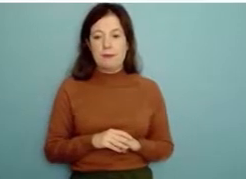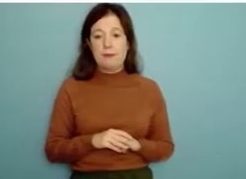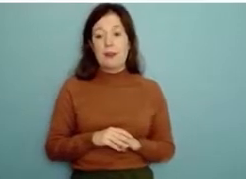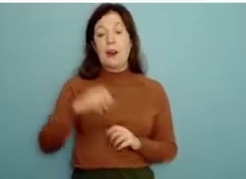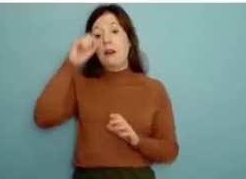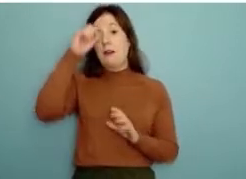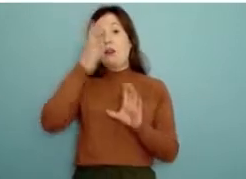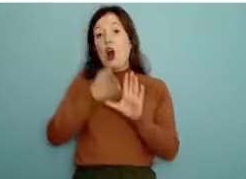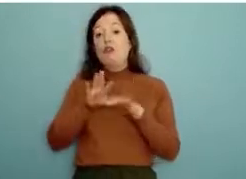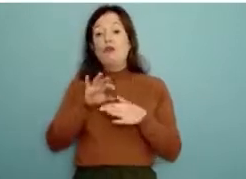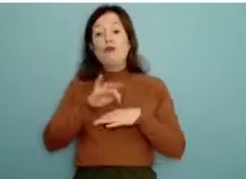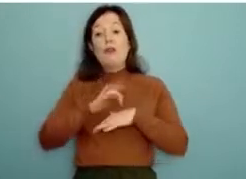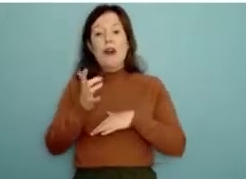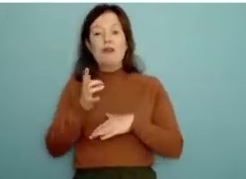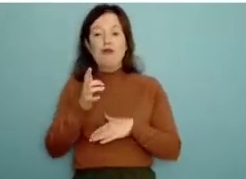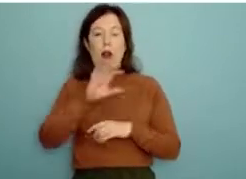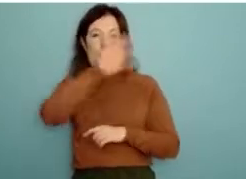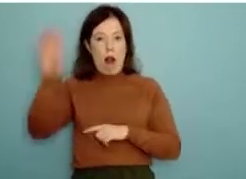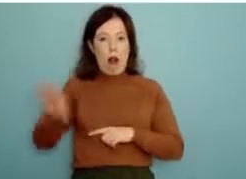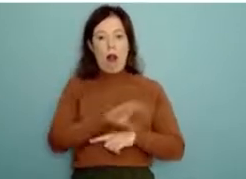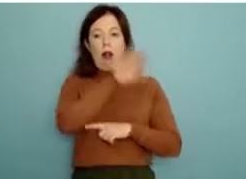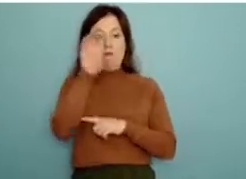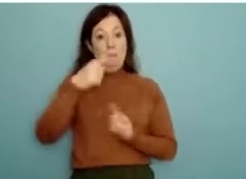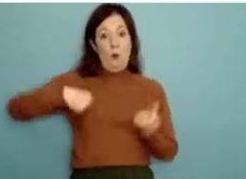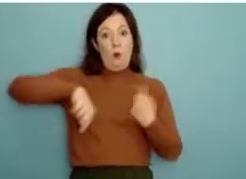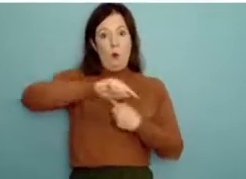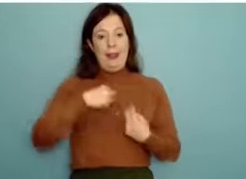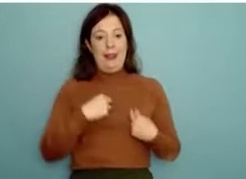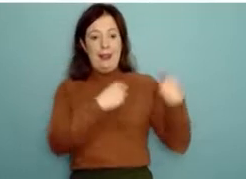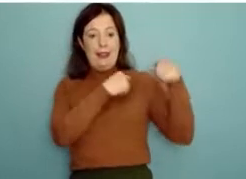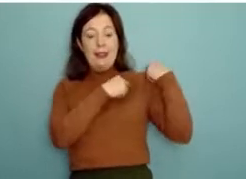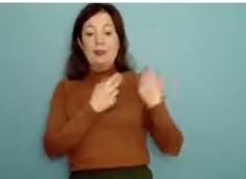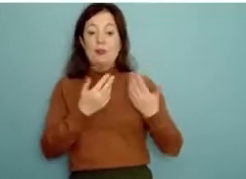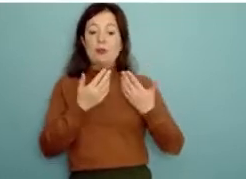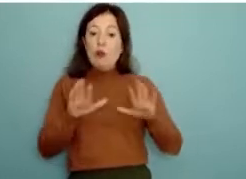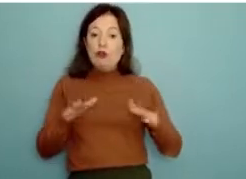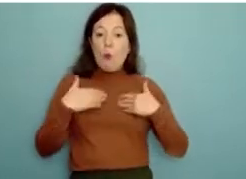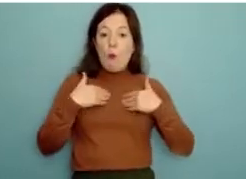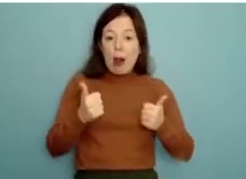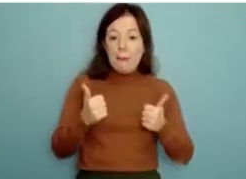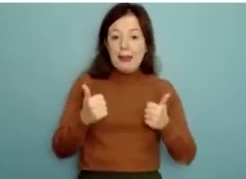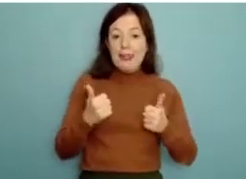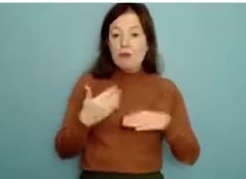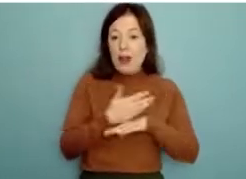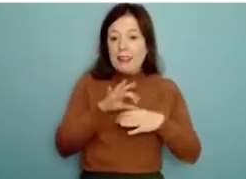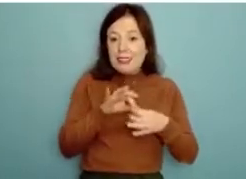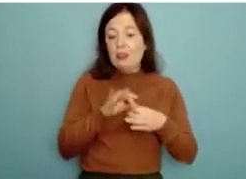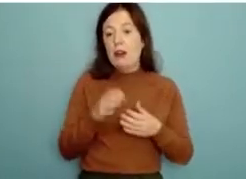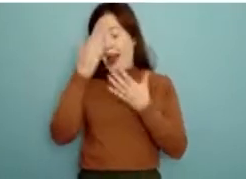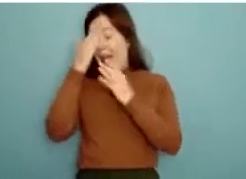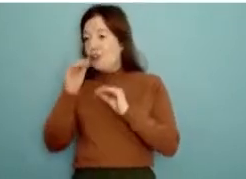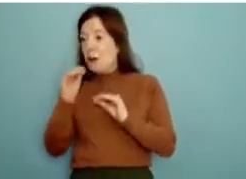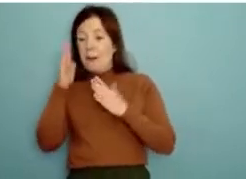professions, these are things that we can do, whether you're a children's wellbeing practitioner, an education mental health practitioner, a